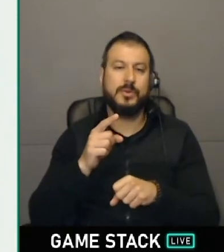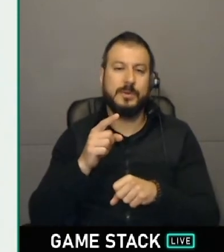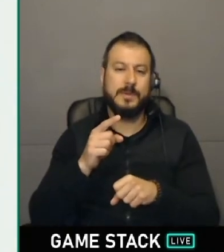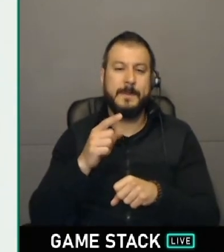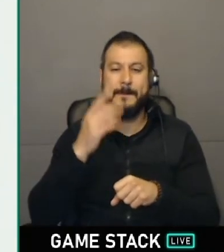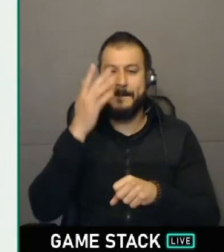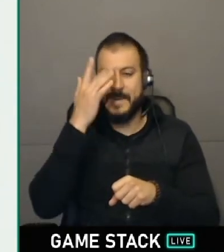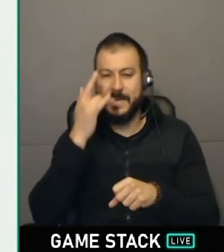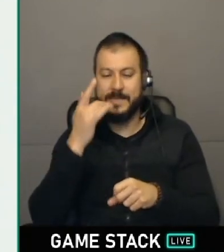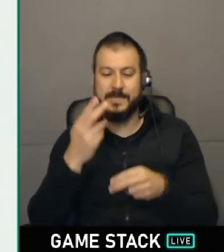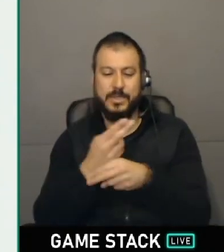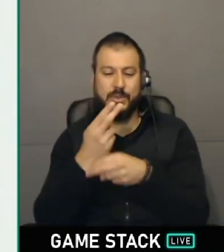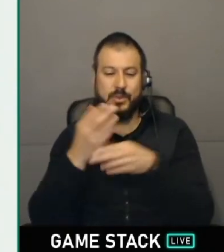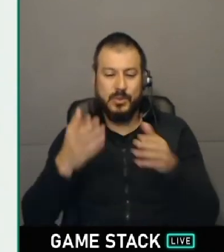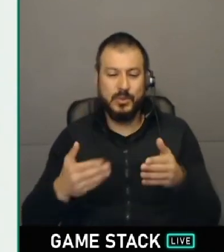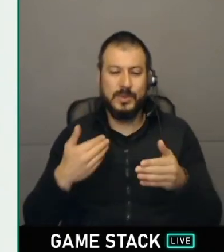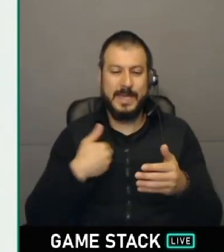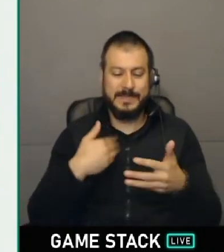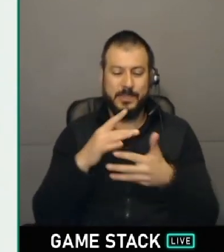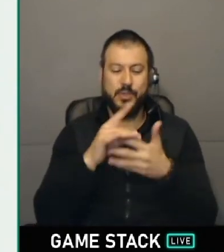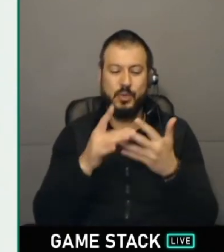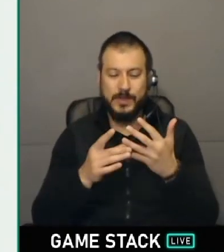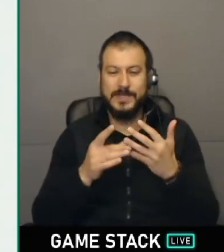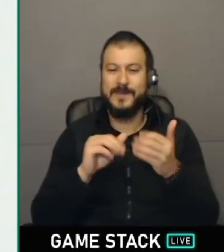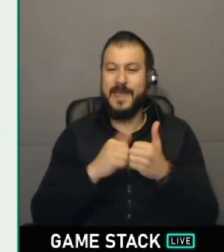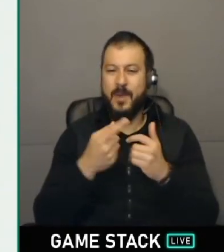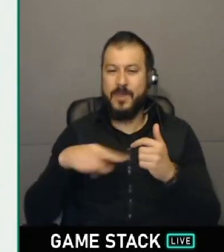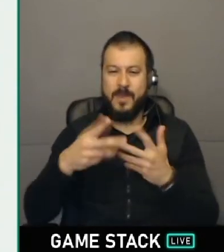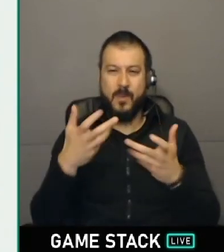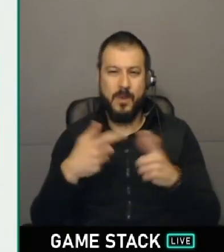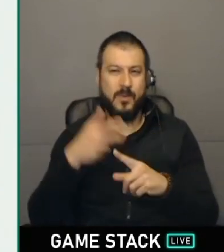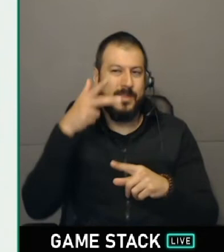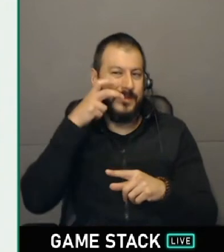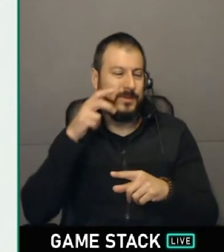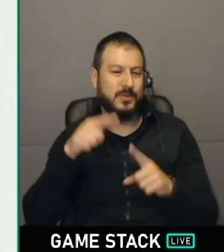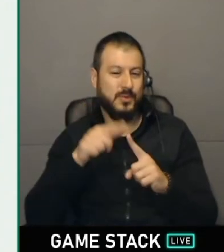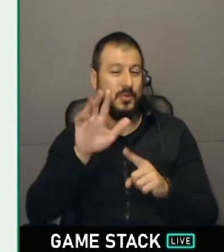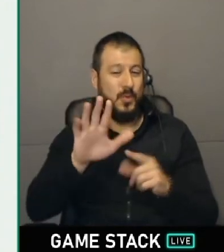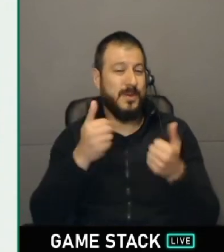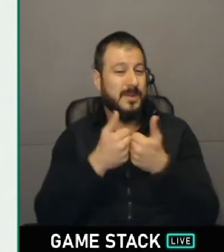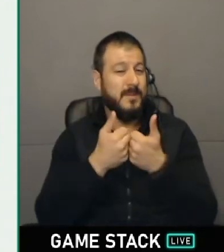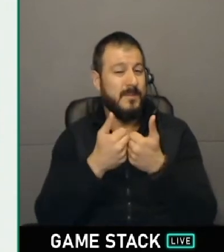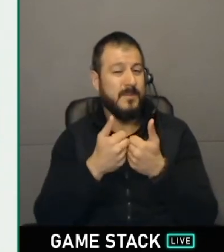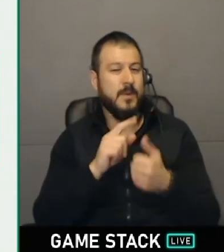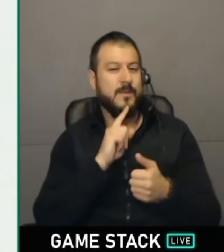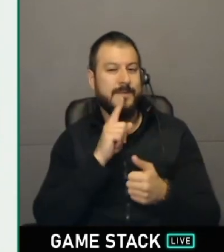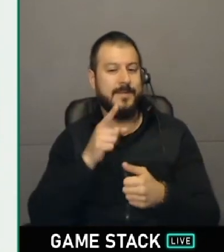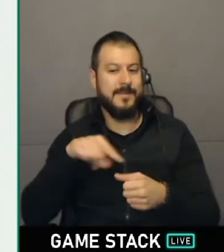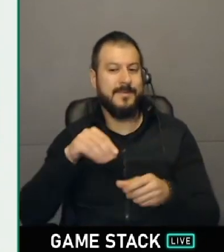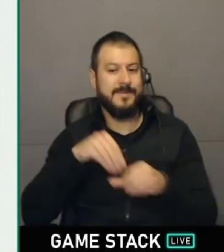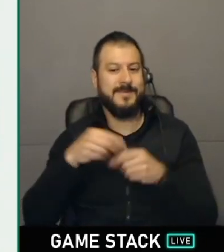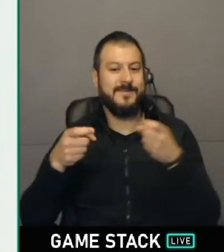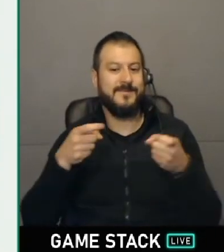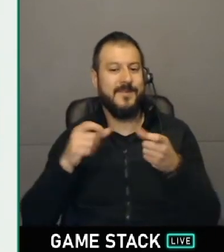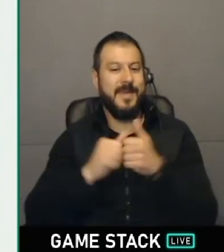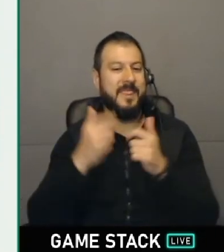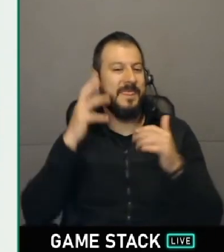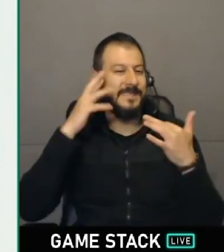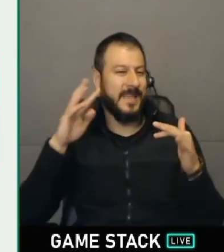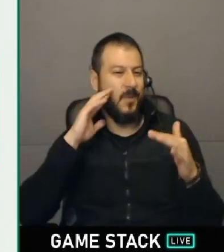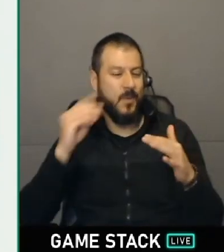user has a choice of how they want to listen to your game, they are really in control of how the sound is going to come